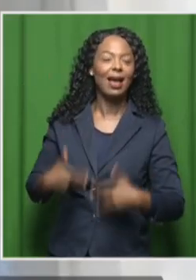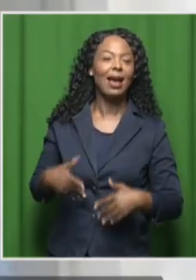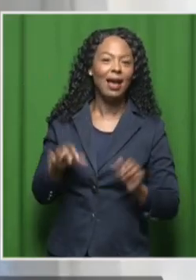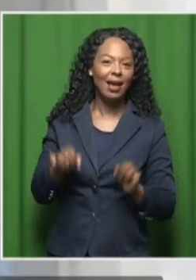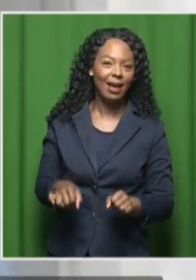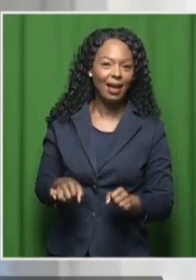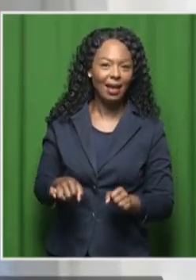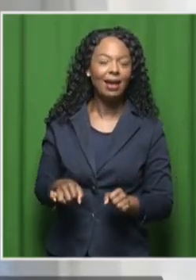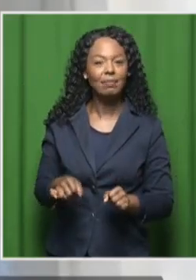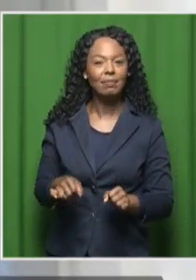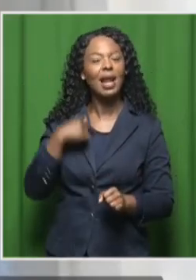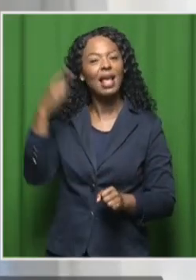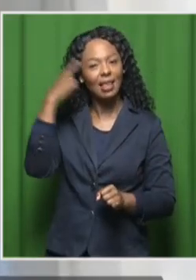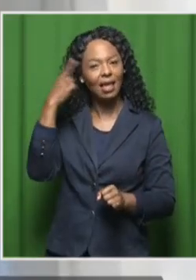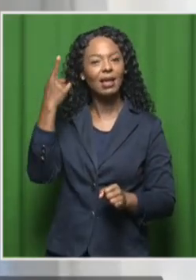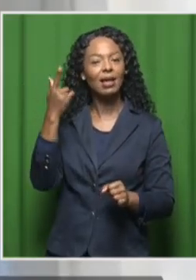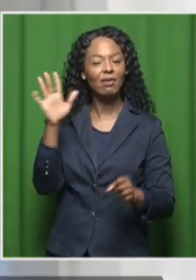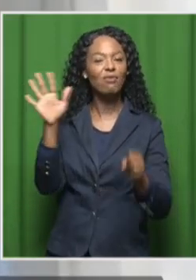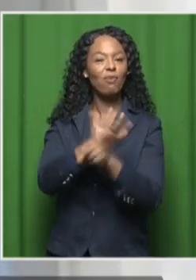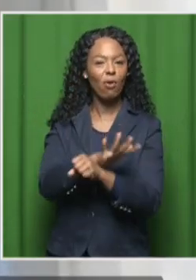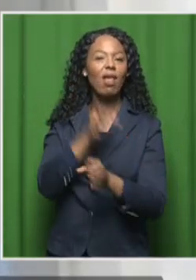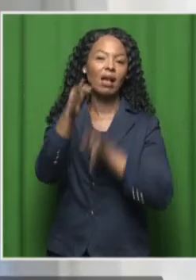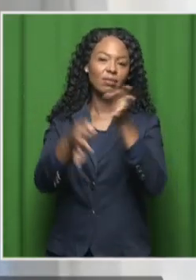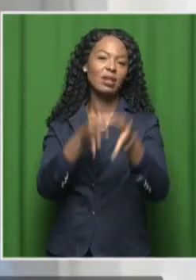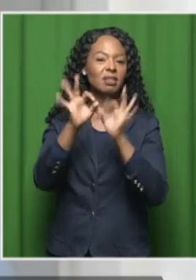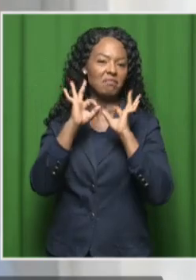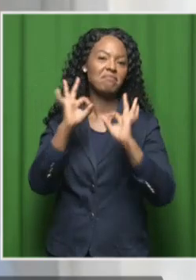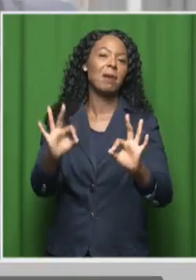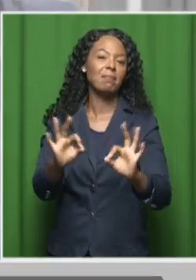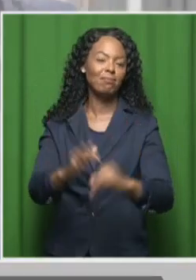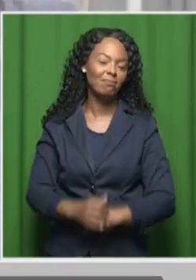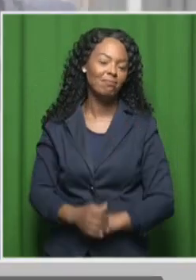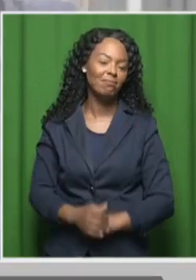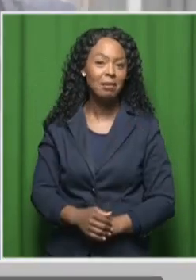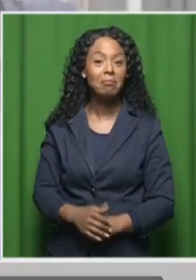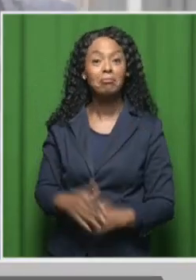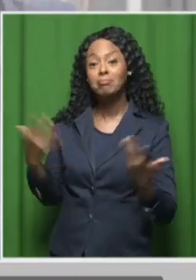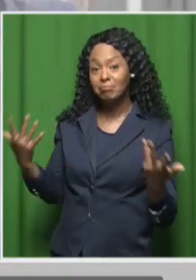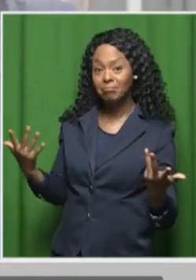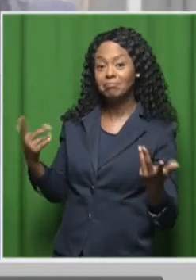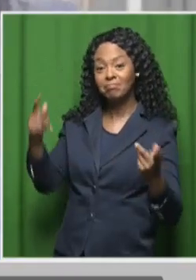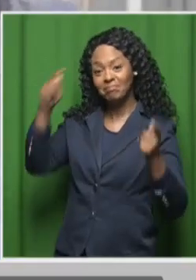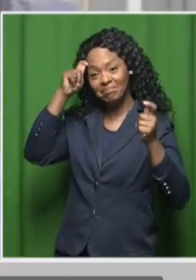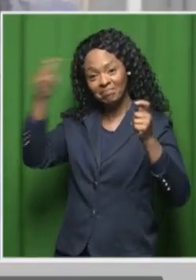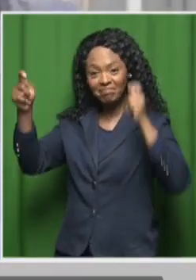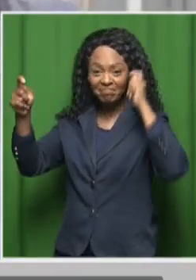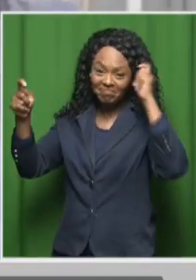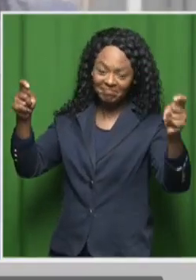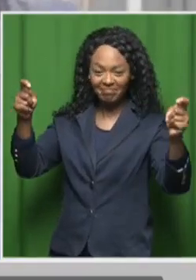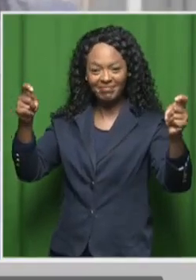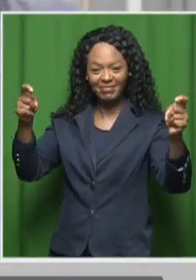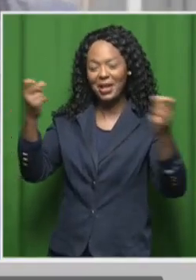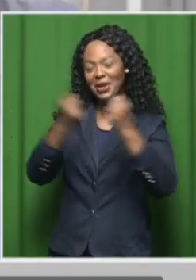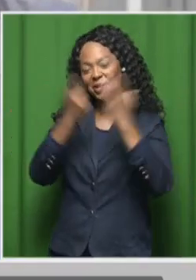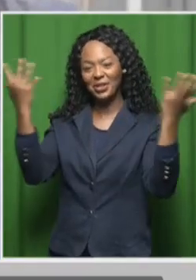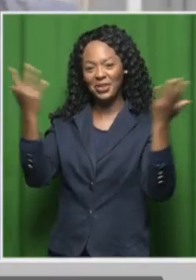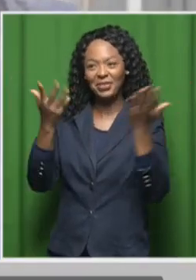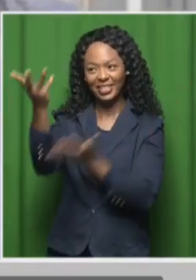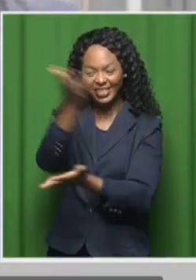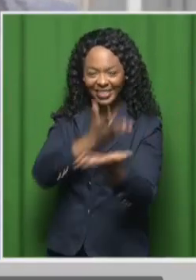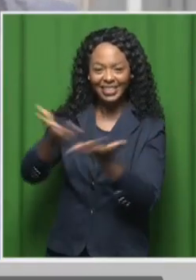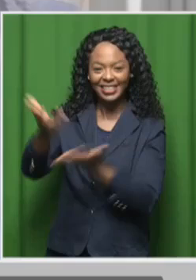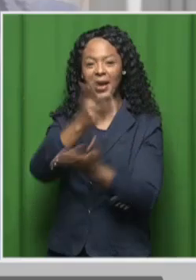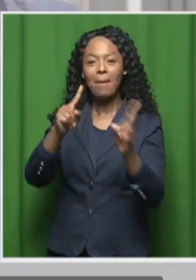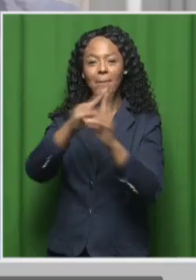think they covered the basics pretty well. We wear many hats in these discussions, but perhaps delving